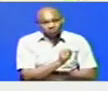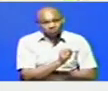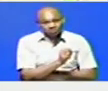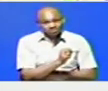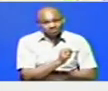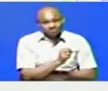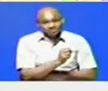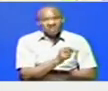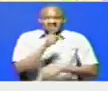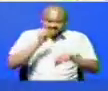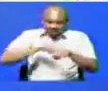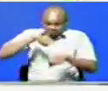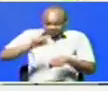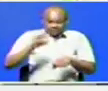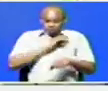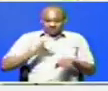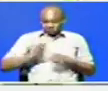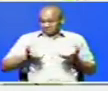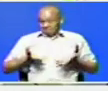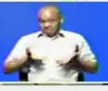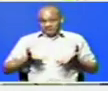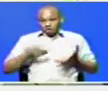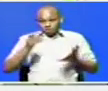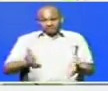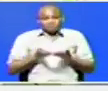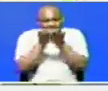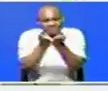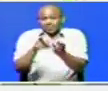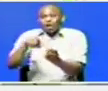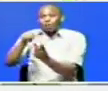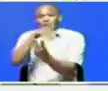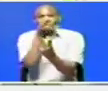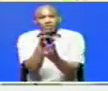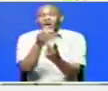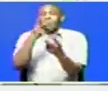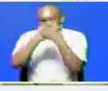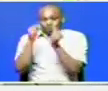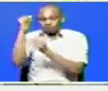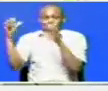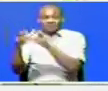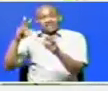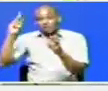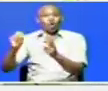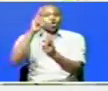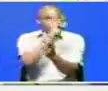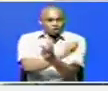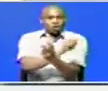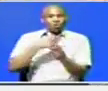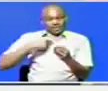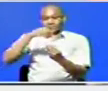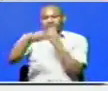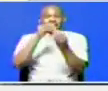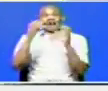So when you are left as a commission, you are presenting such options. Both political parties tell you, no, we are not a banana